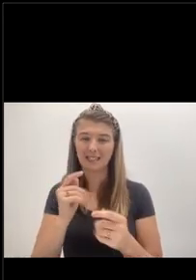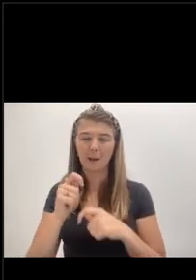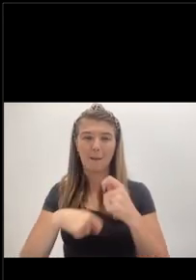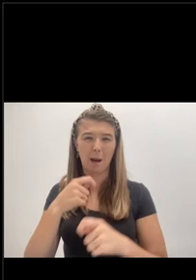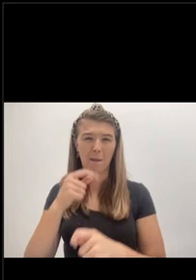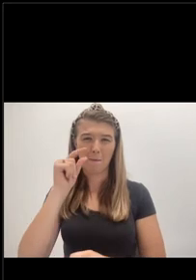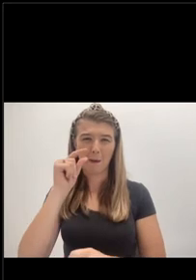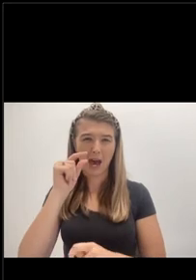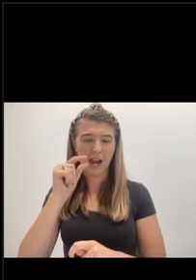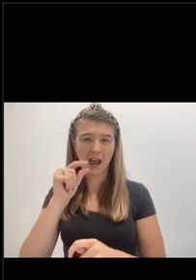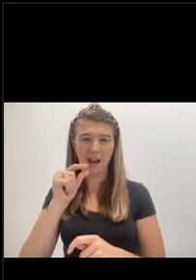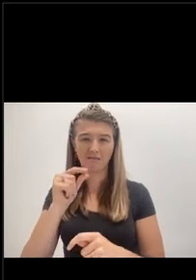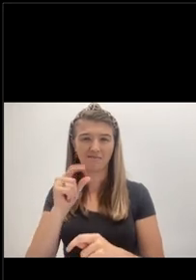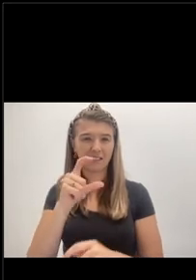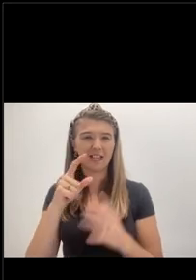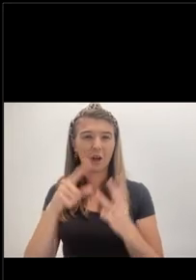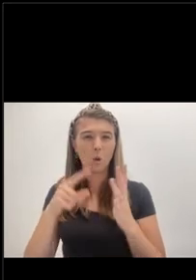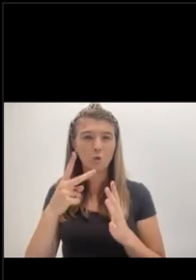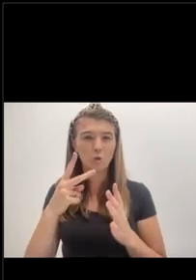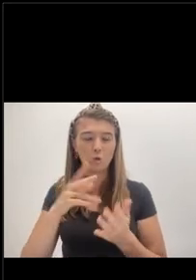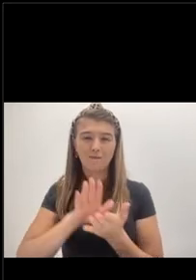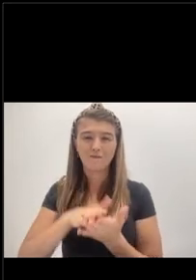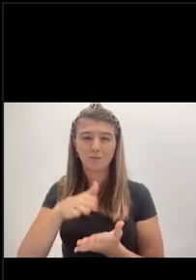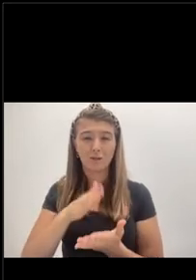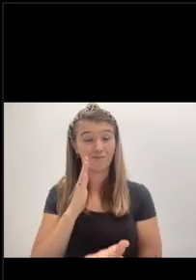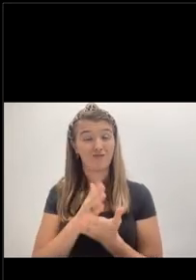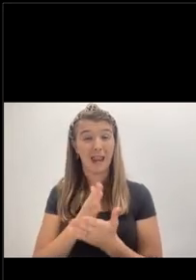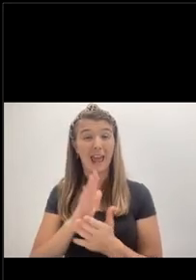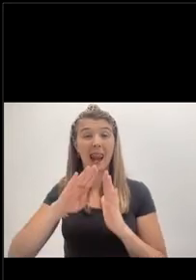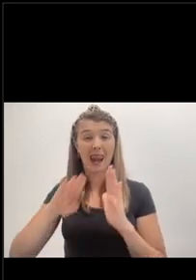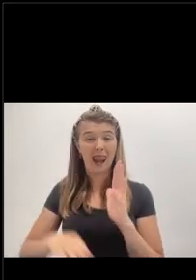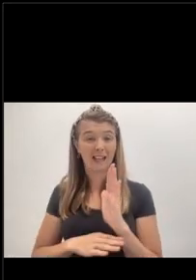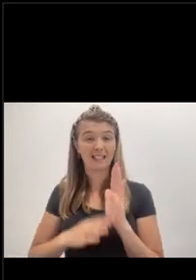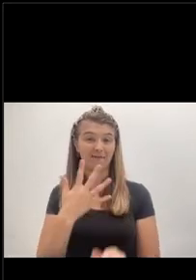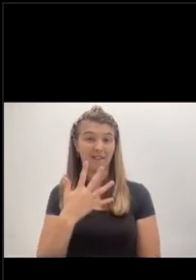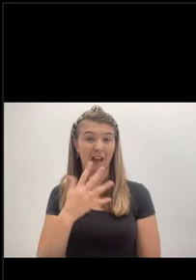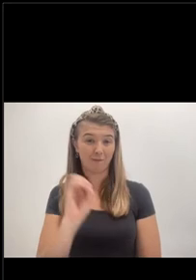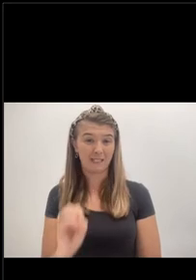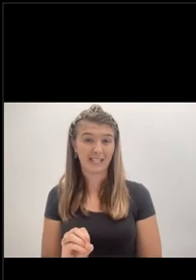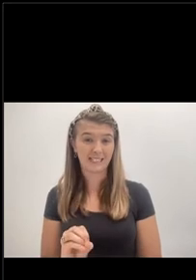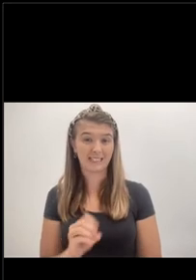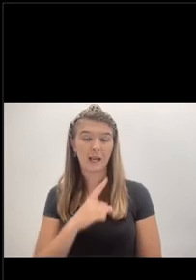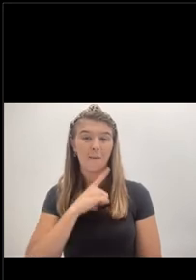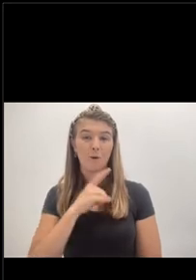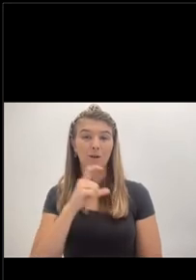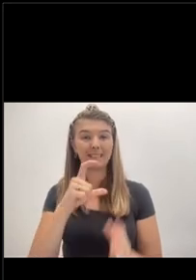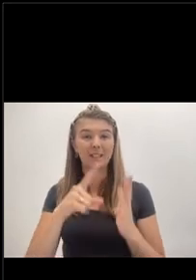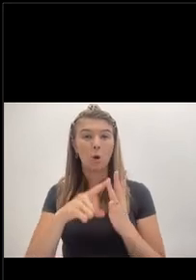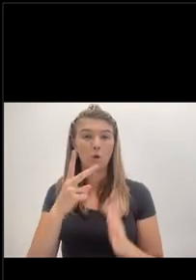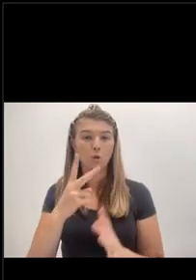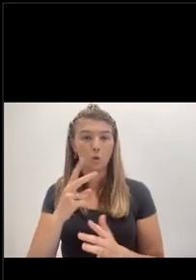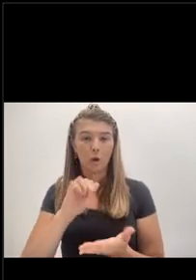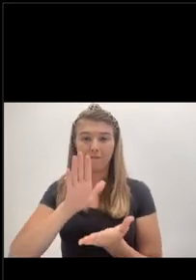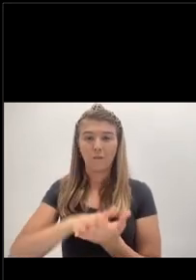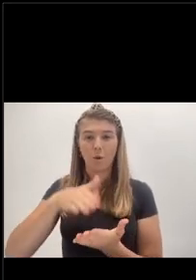So the answer is actually less than 5%. And the CO2 footprint of pork is not